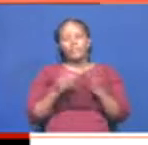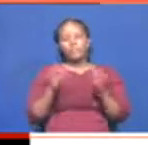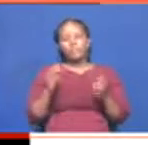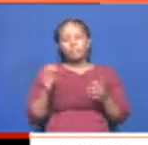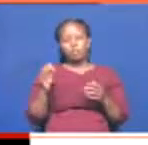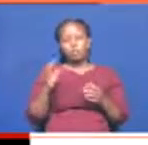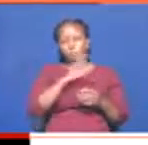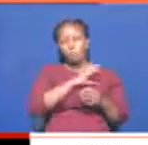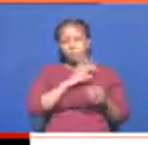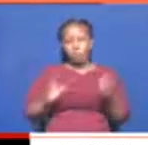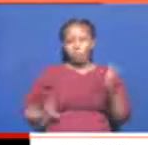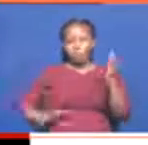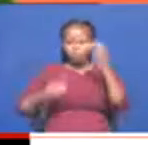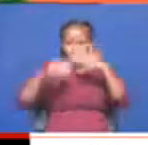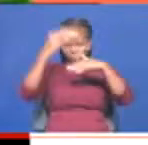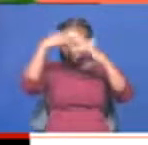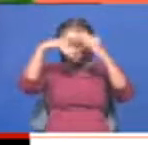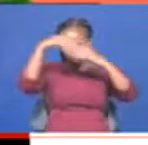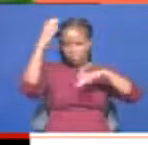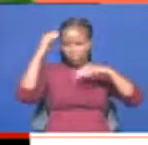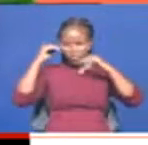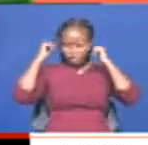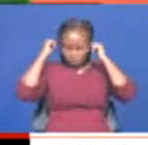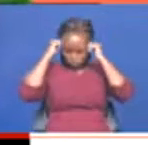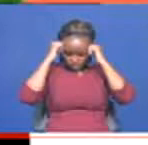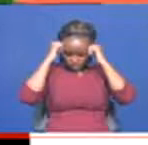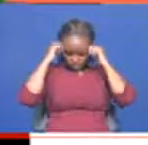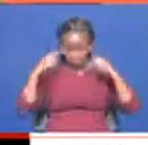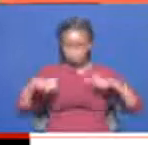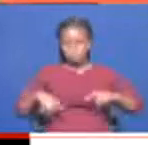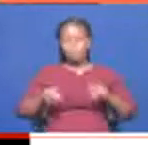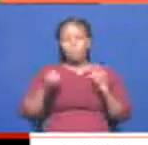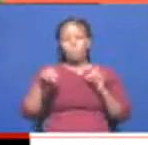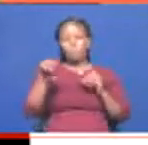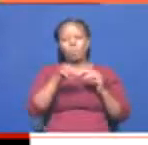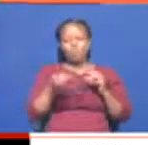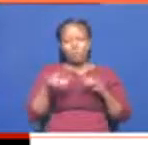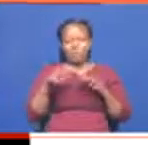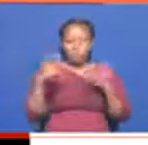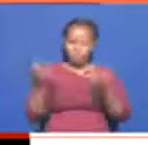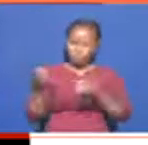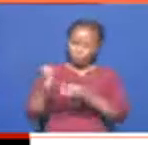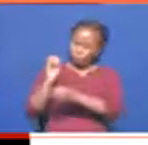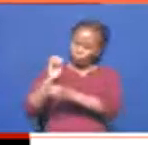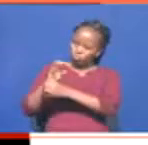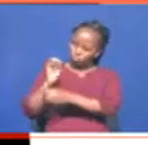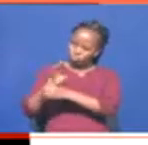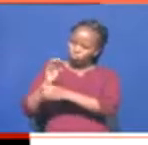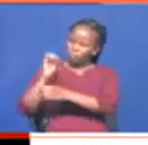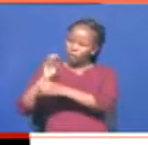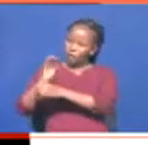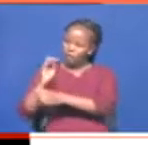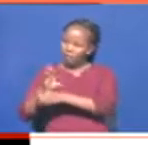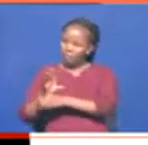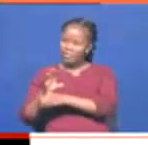Education to allow us to at least advise them and